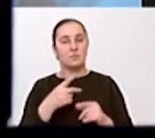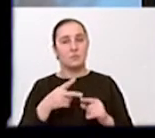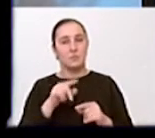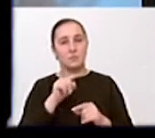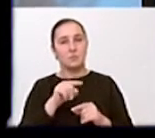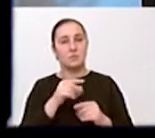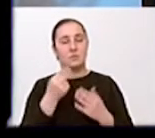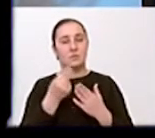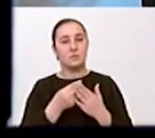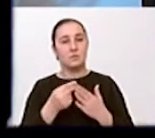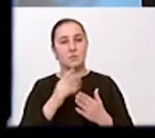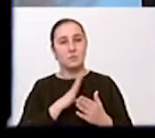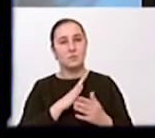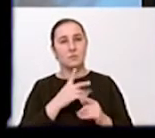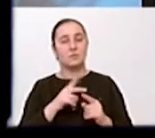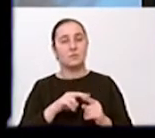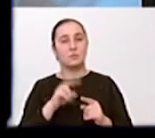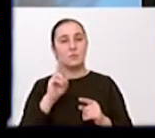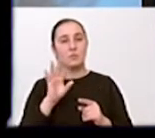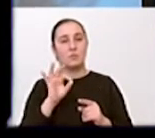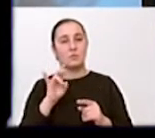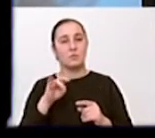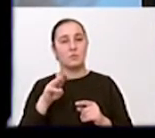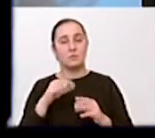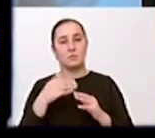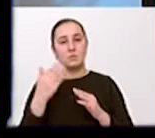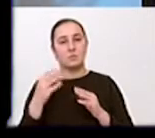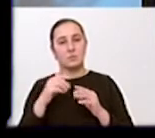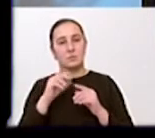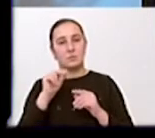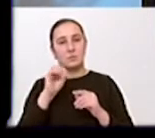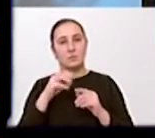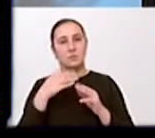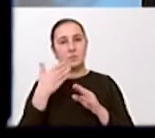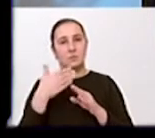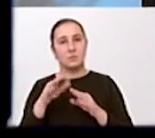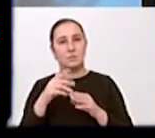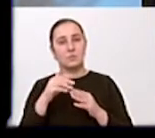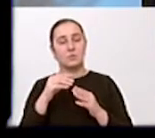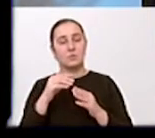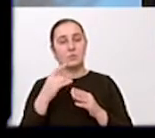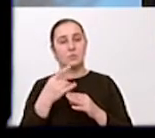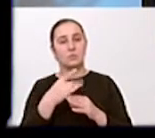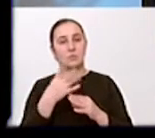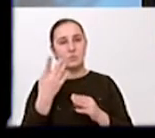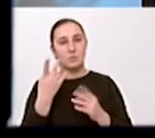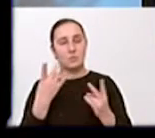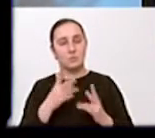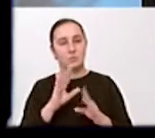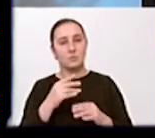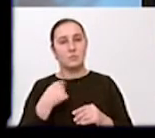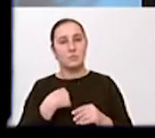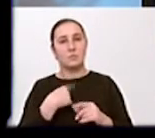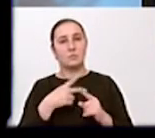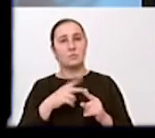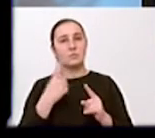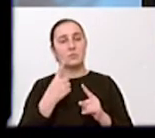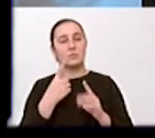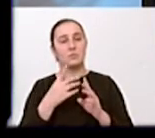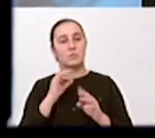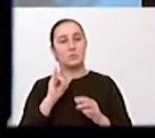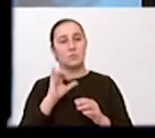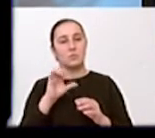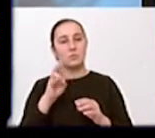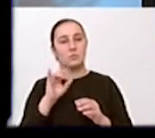yerda chizganimizda bizda kontura, ya'ni chet qismini, demak, o'chirib tashlashimiz kerak bo'ladi. Bu uchun biz birinchi uskuna